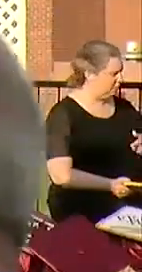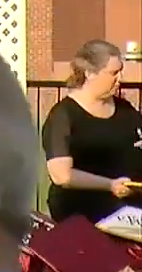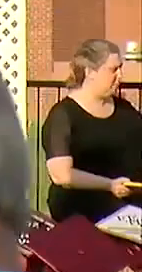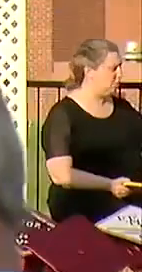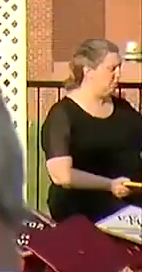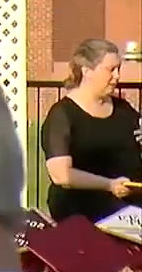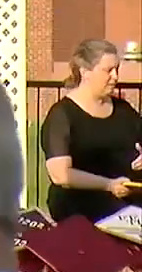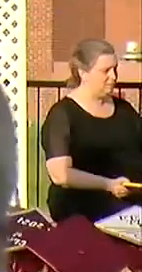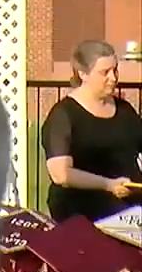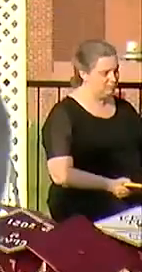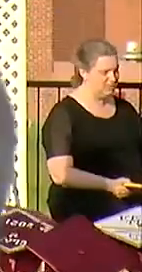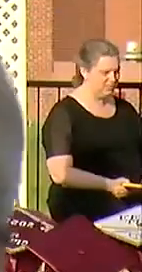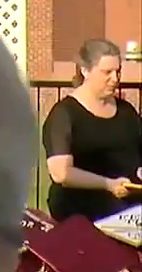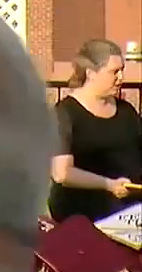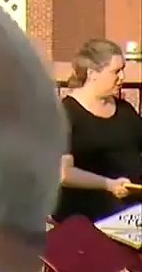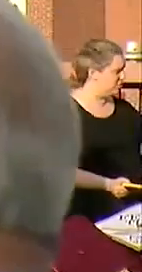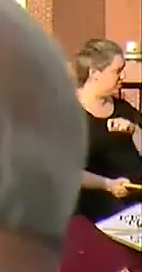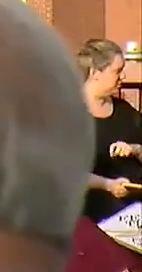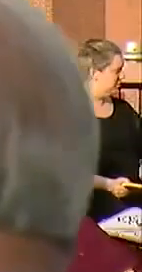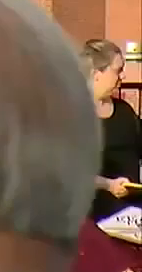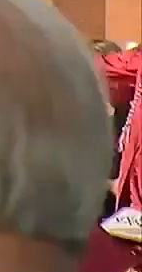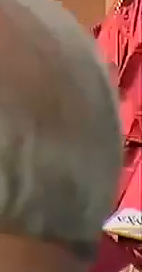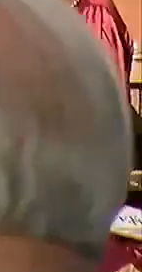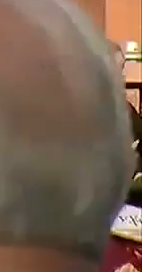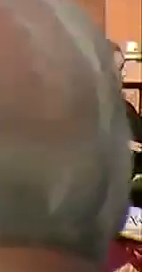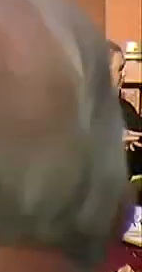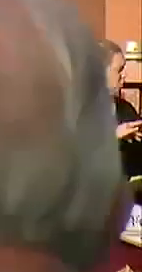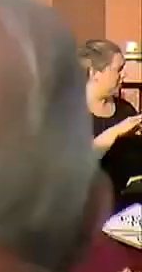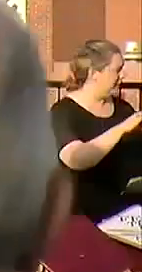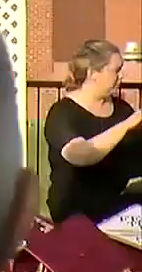Mason James Blackburn.